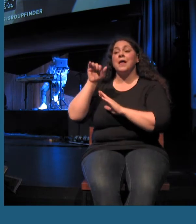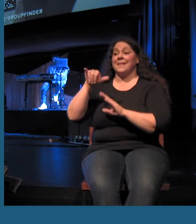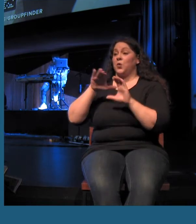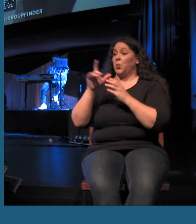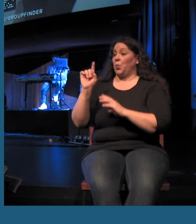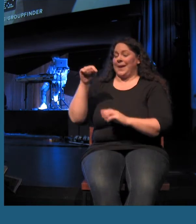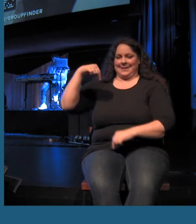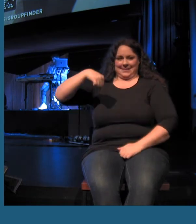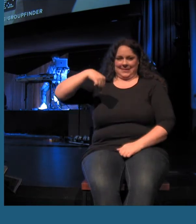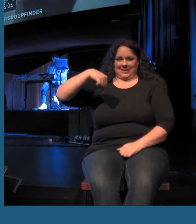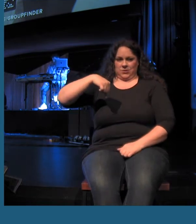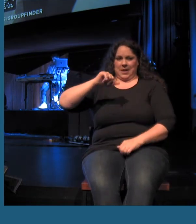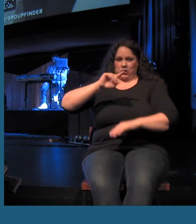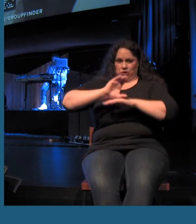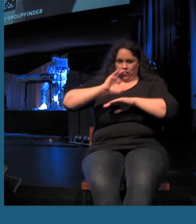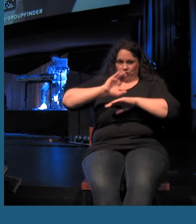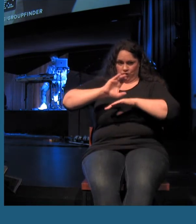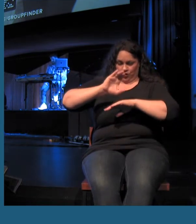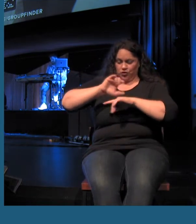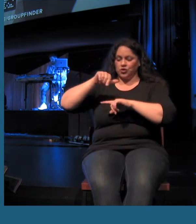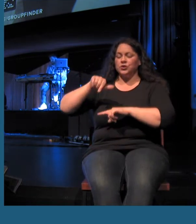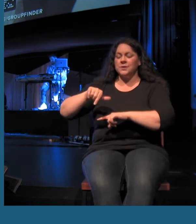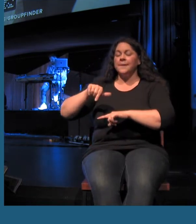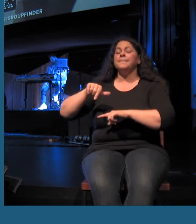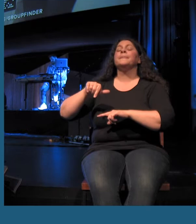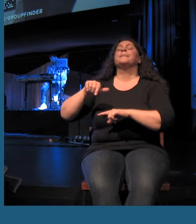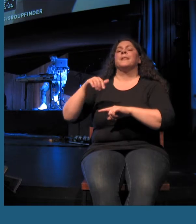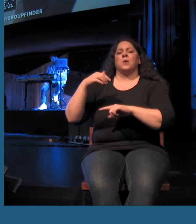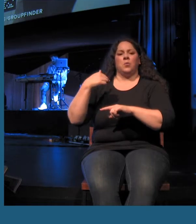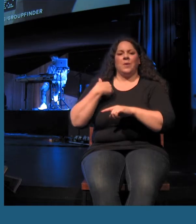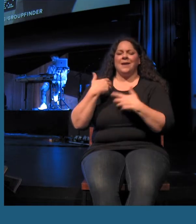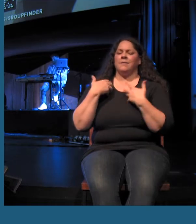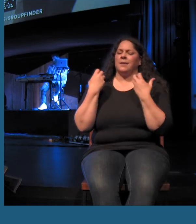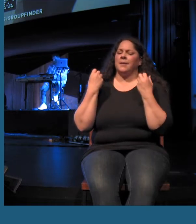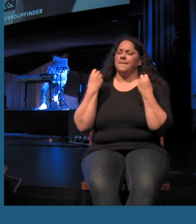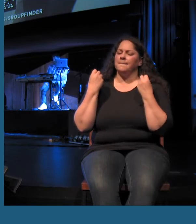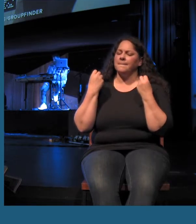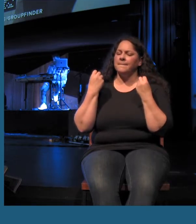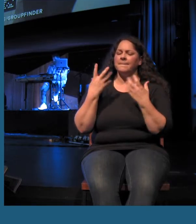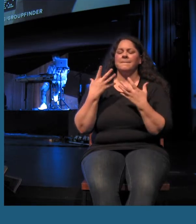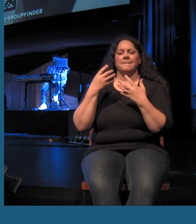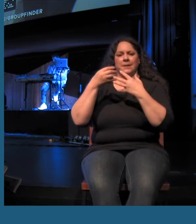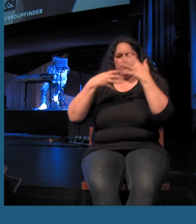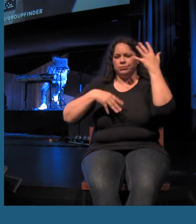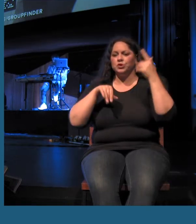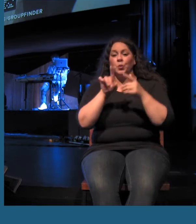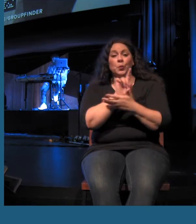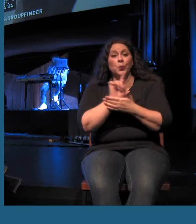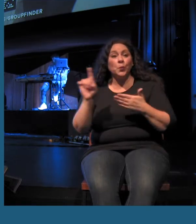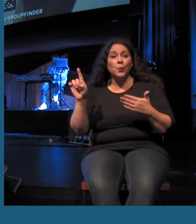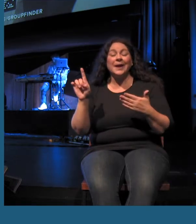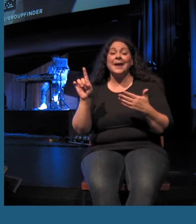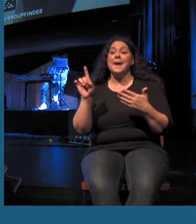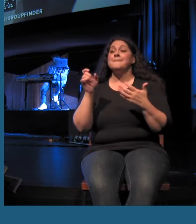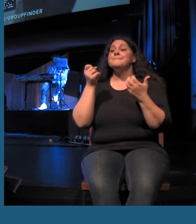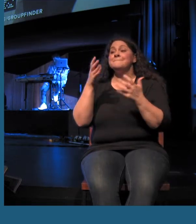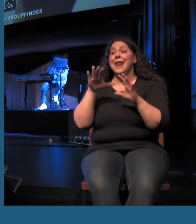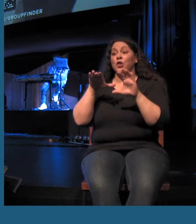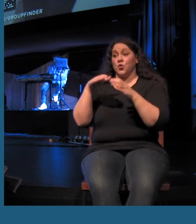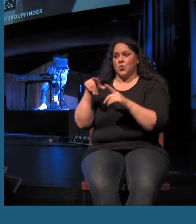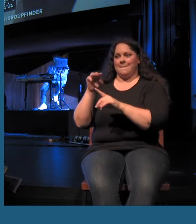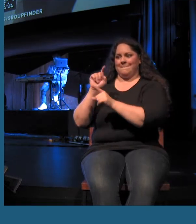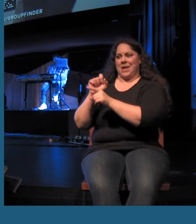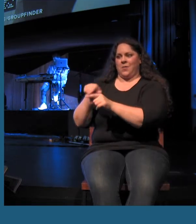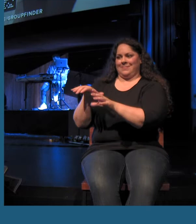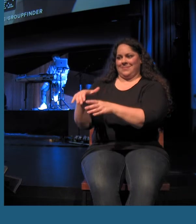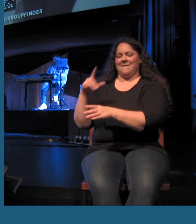here at the church, and we have many of them throughout the week. We have a lot of them meeting